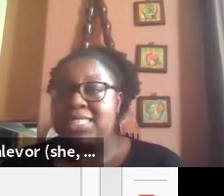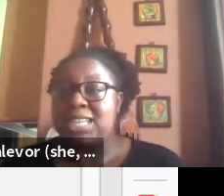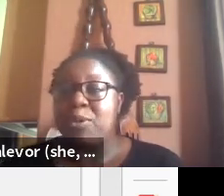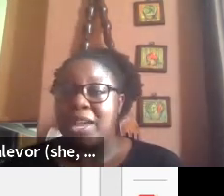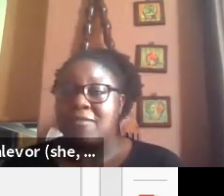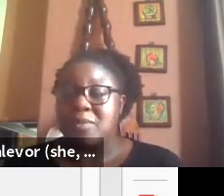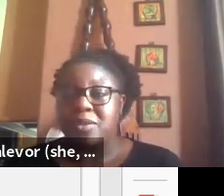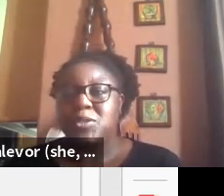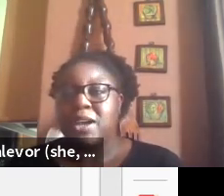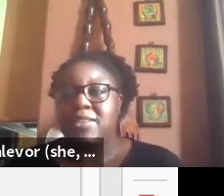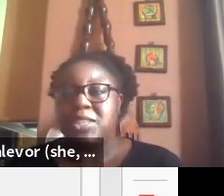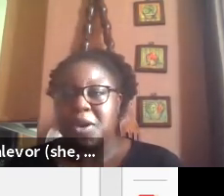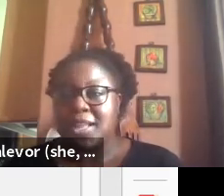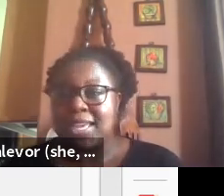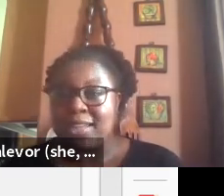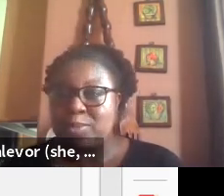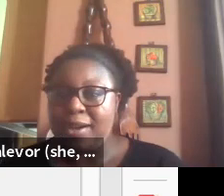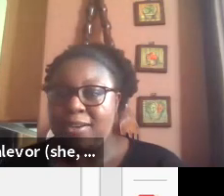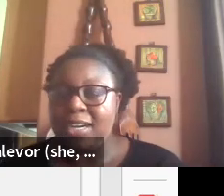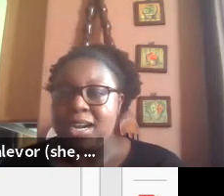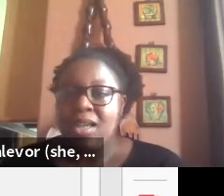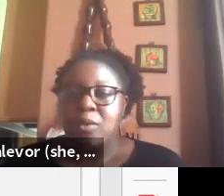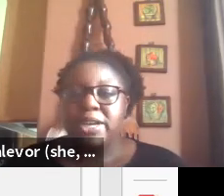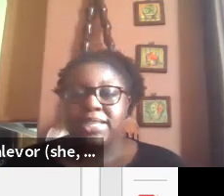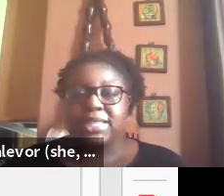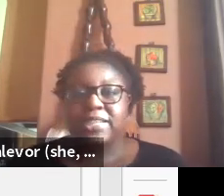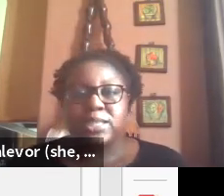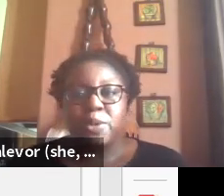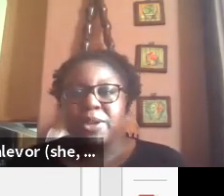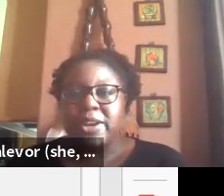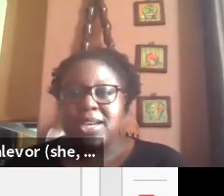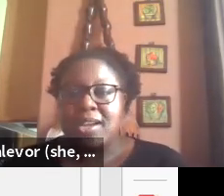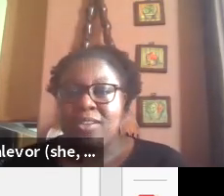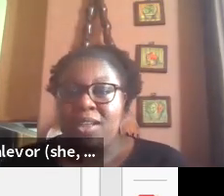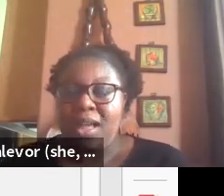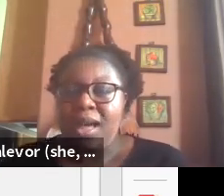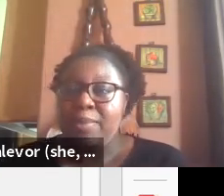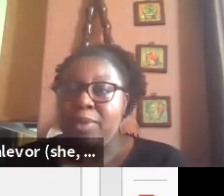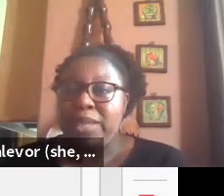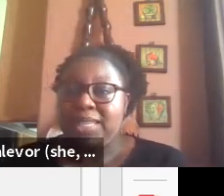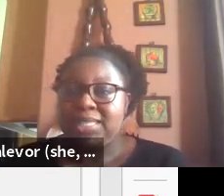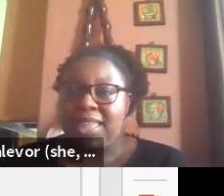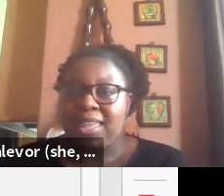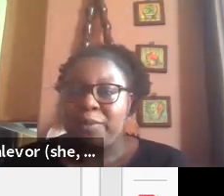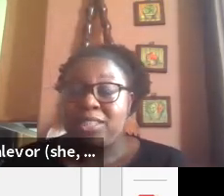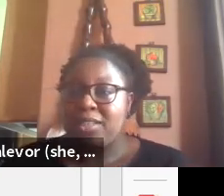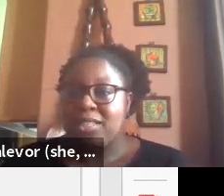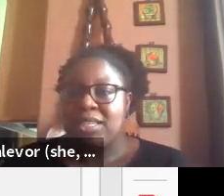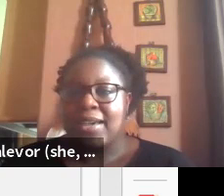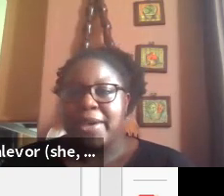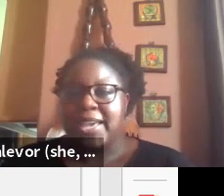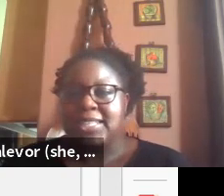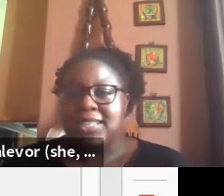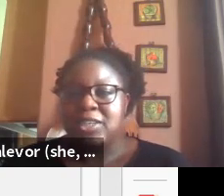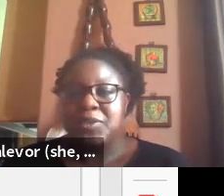affected and step away from those who have historically held power. We're in a serious moment right now. With this ethic, we took a